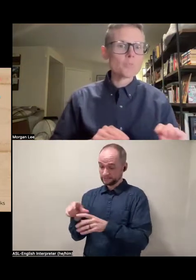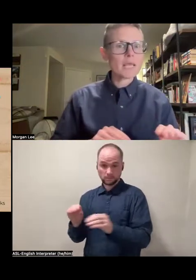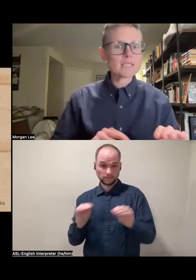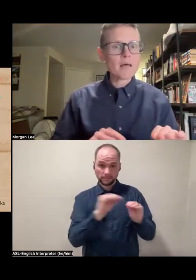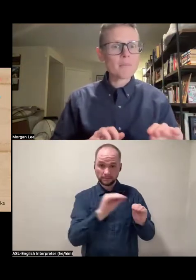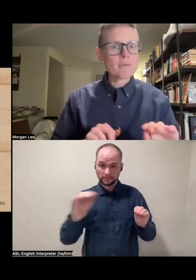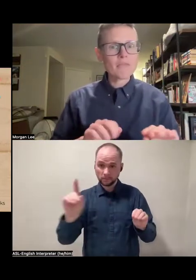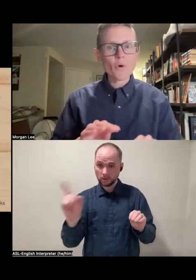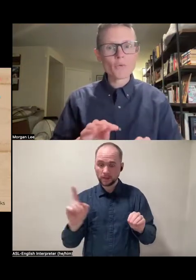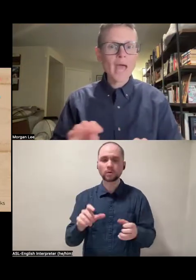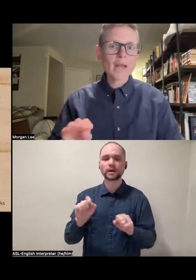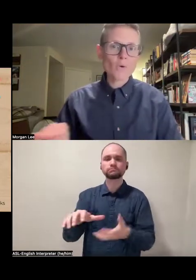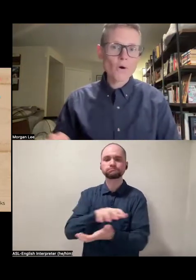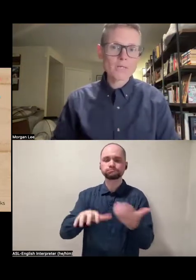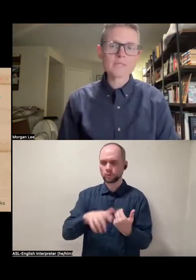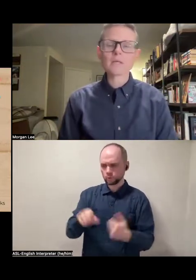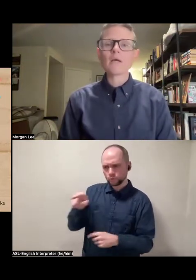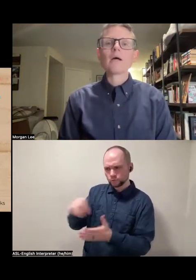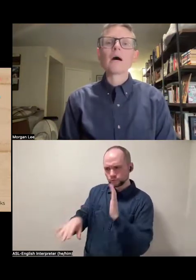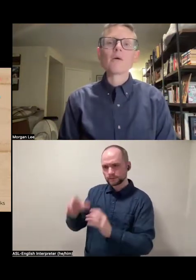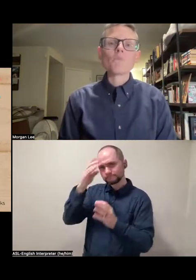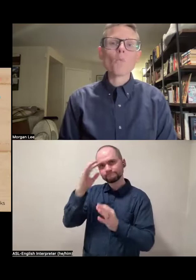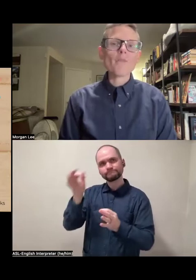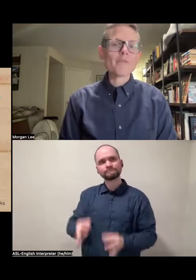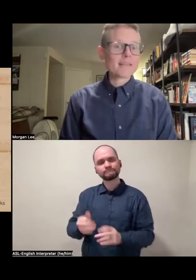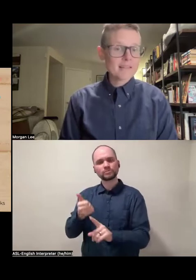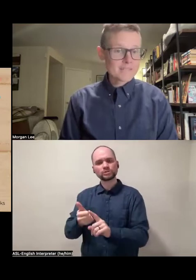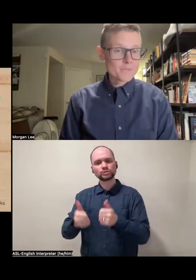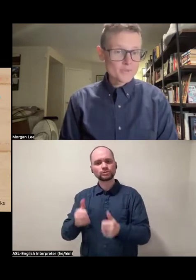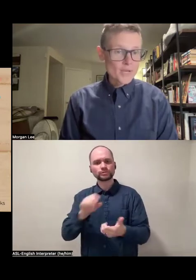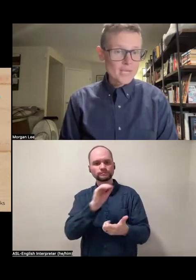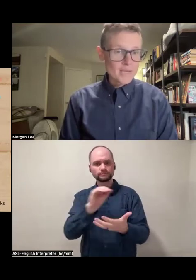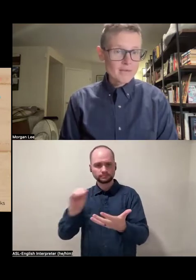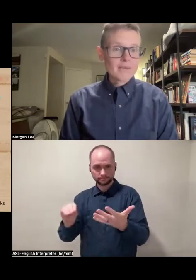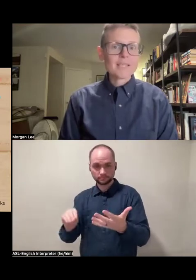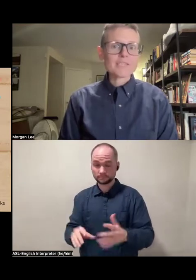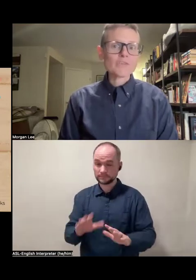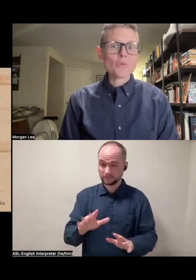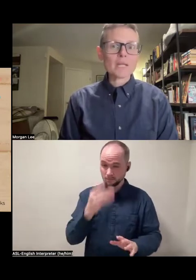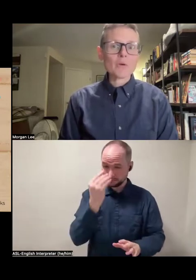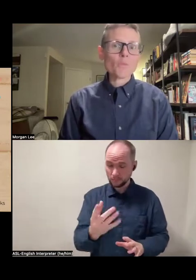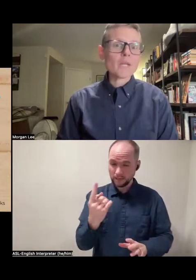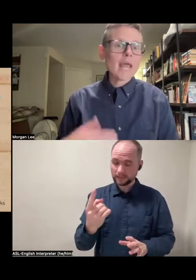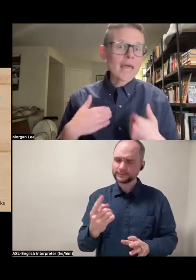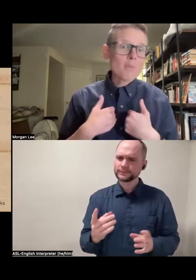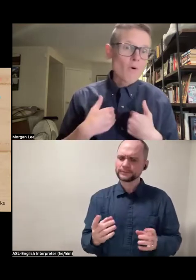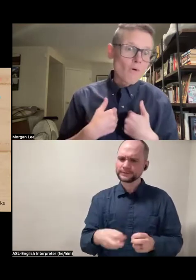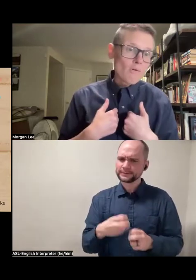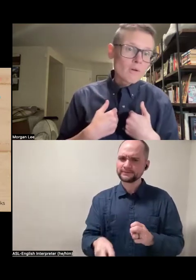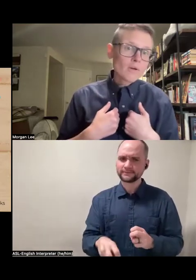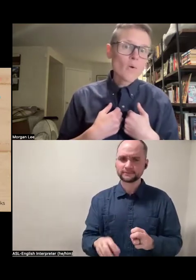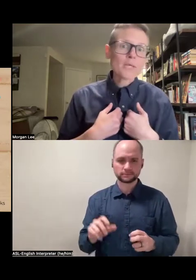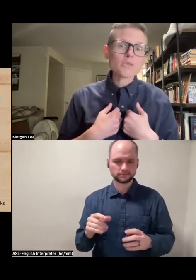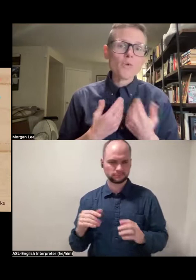the student place them in their own categories. One thing that was tricky is determining, would an